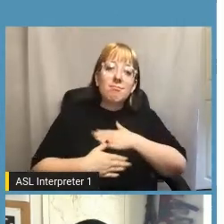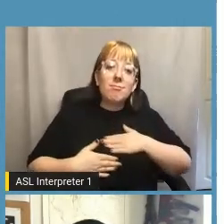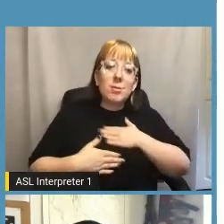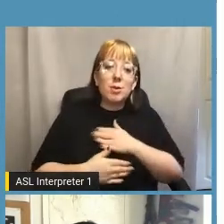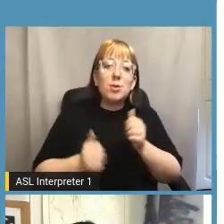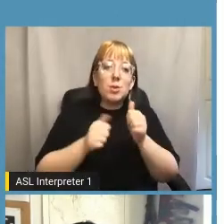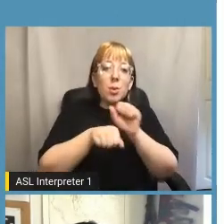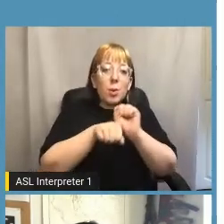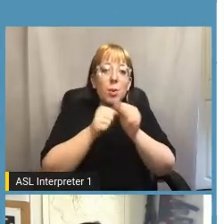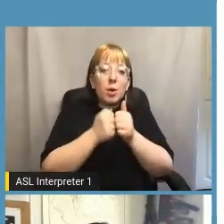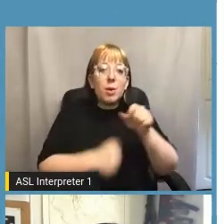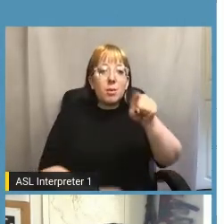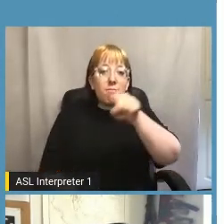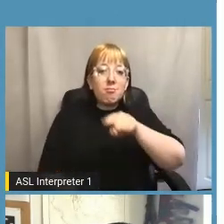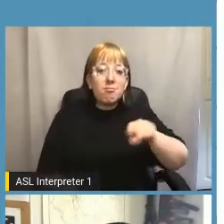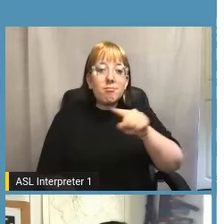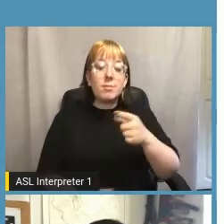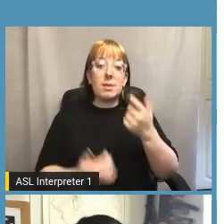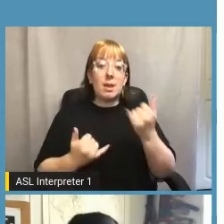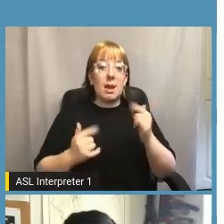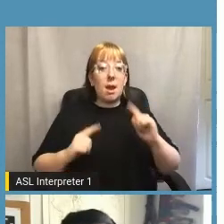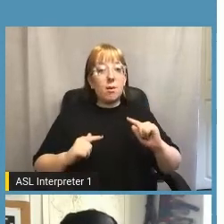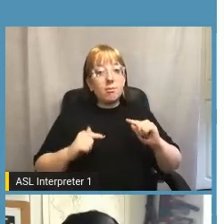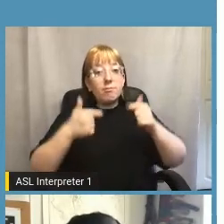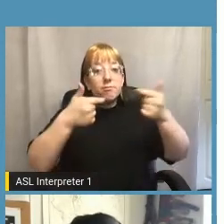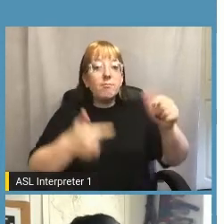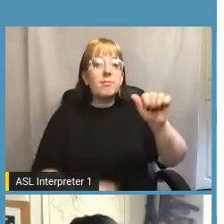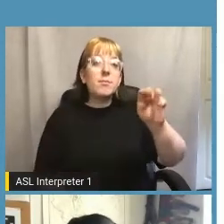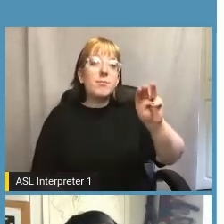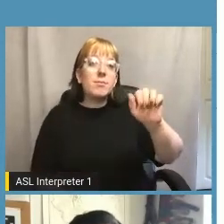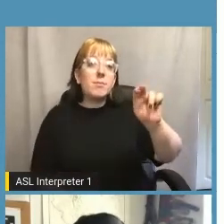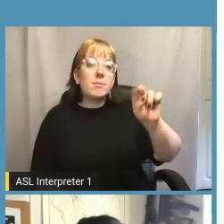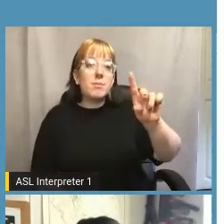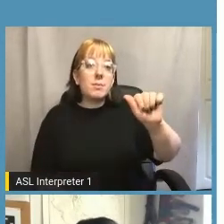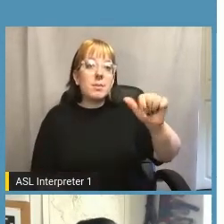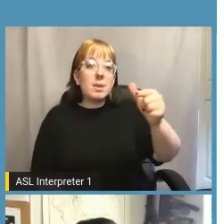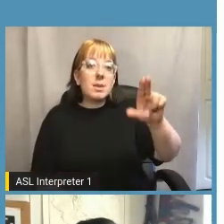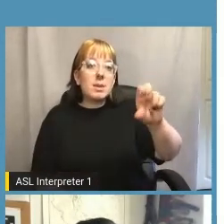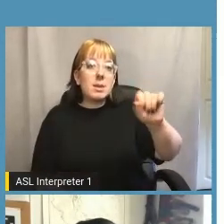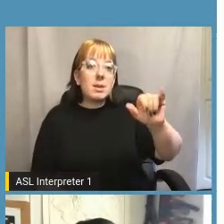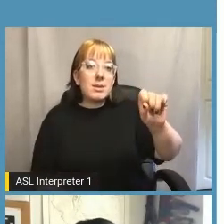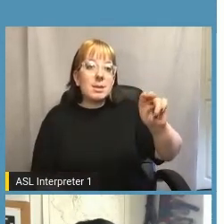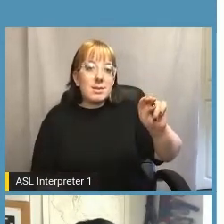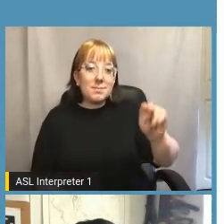that being said, I would now like to turn this over to Amanda Gustin. Amanda?